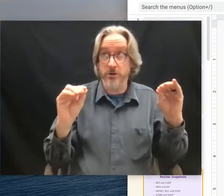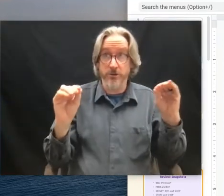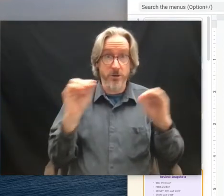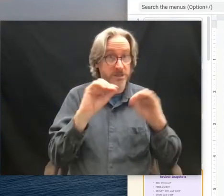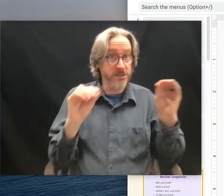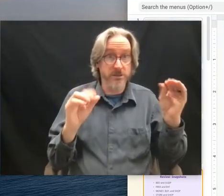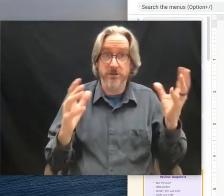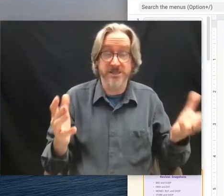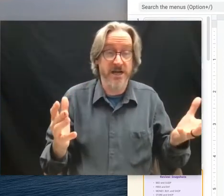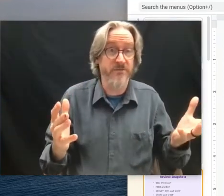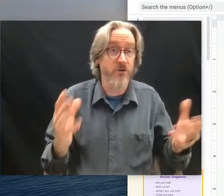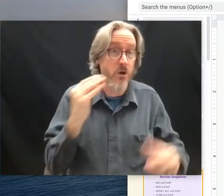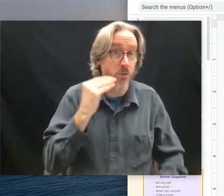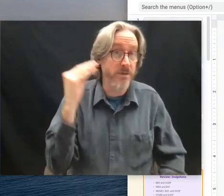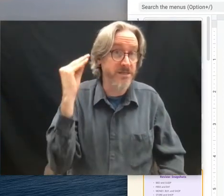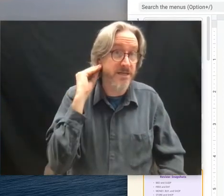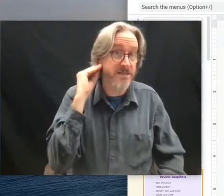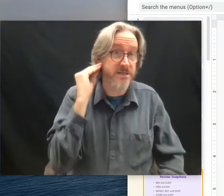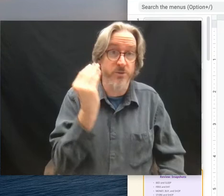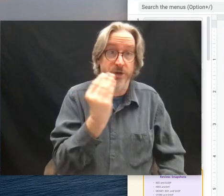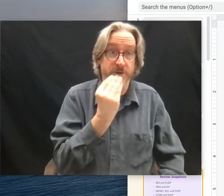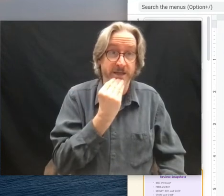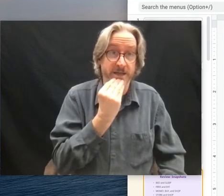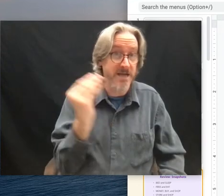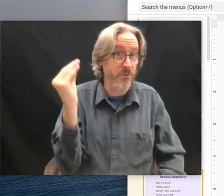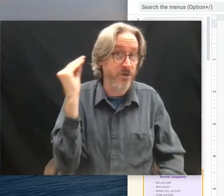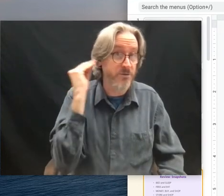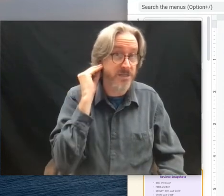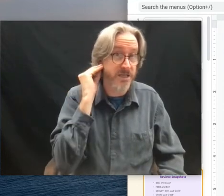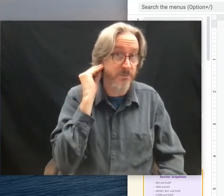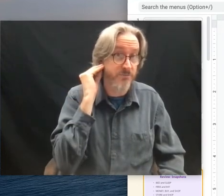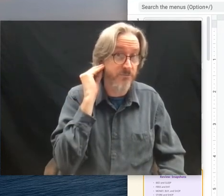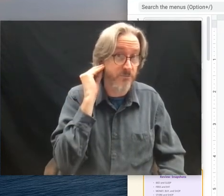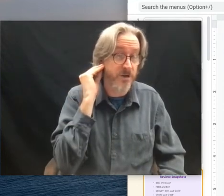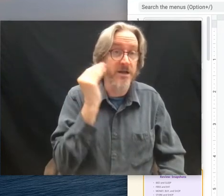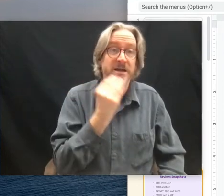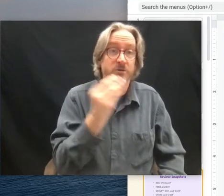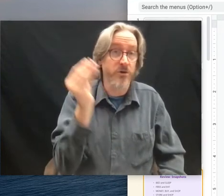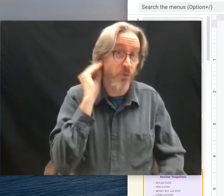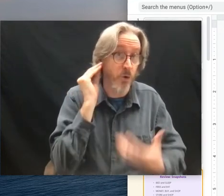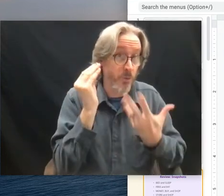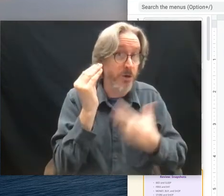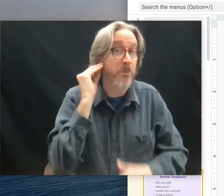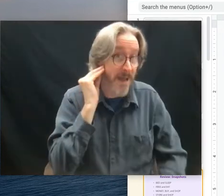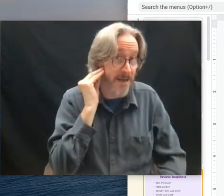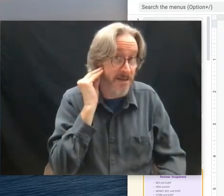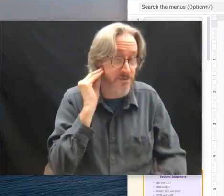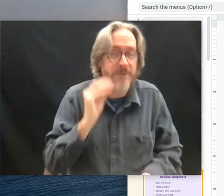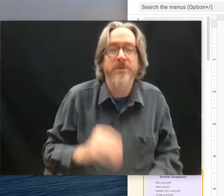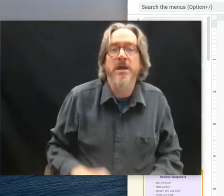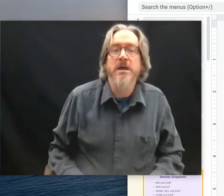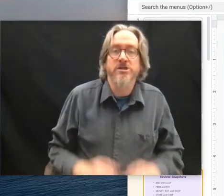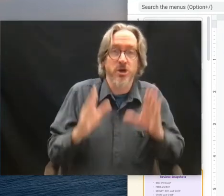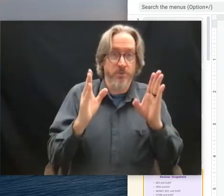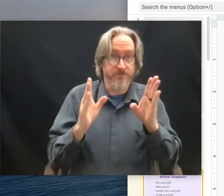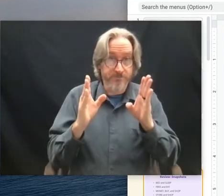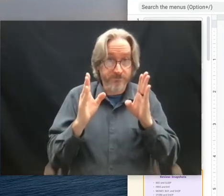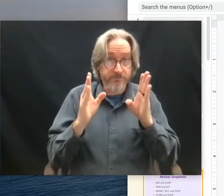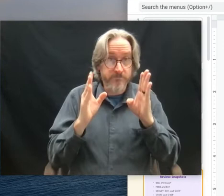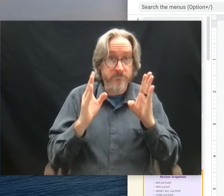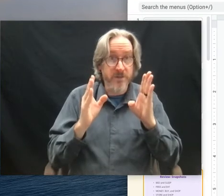even, you'll notice the sign for home is this. It's where you eat and where you sleep, right? Where your bed is, right?